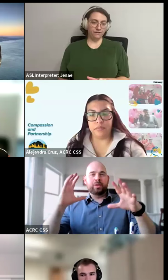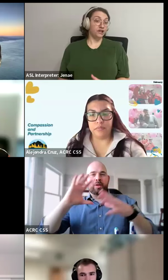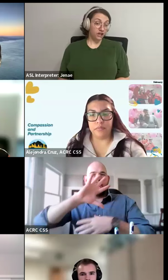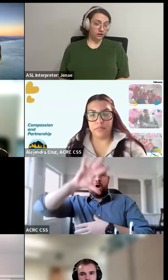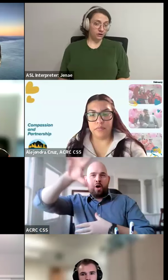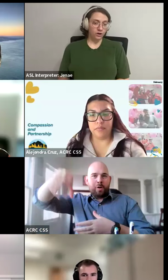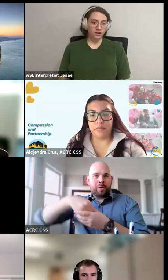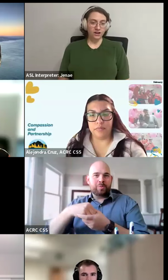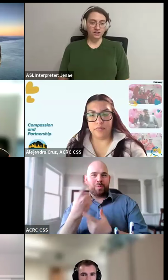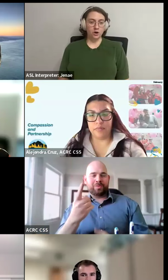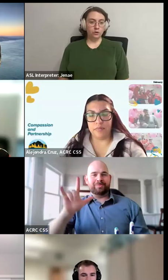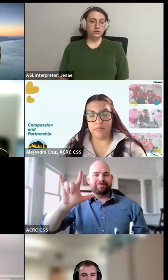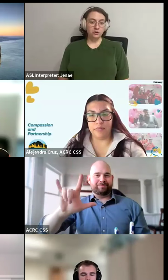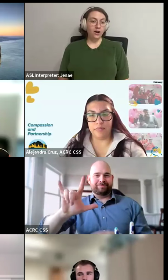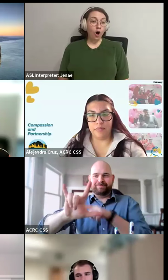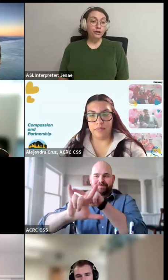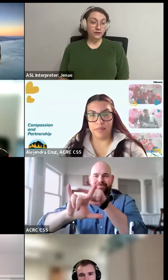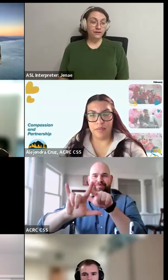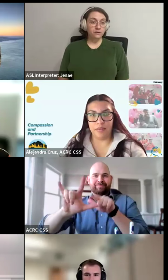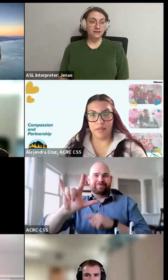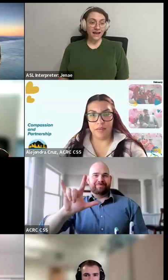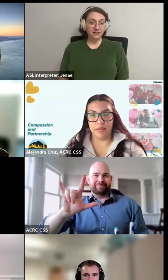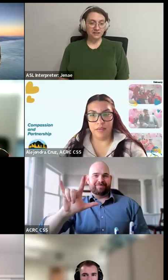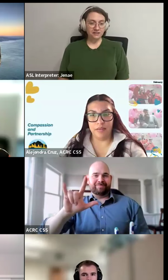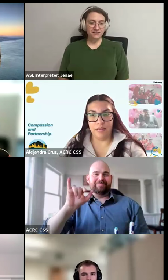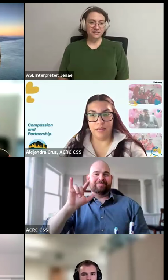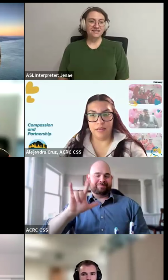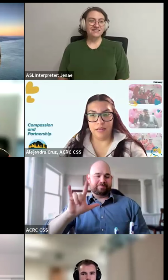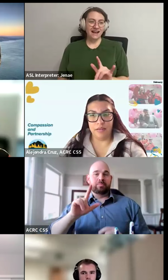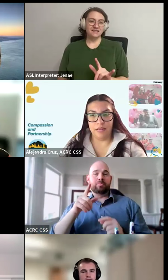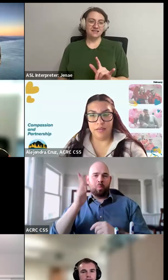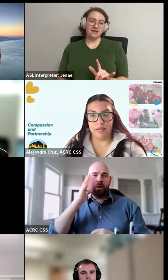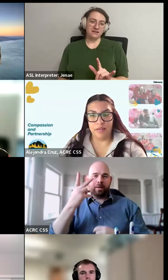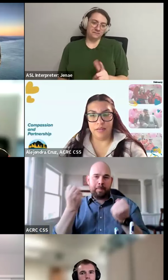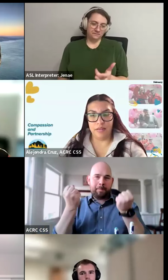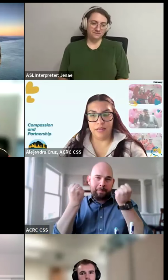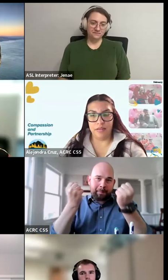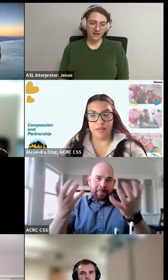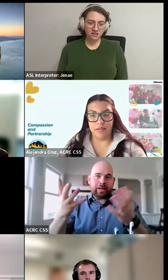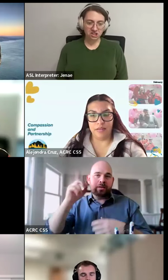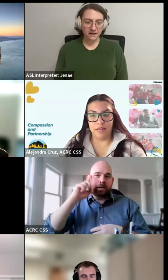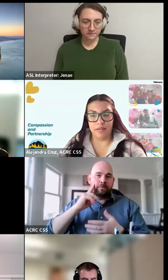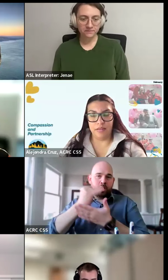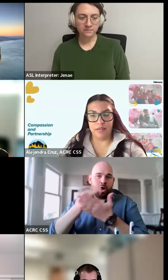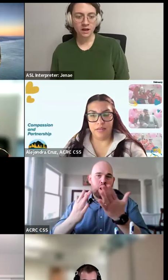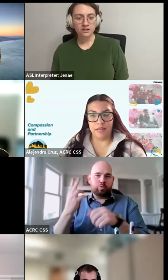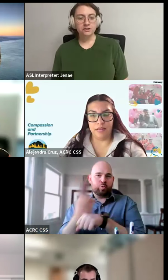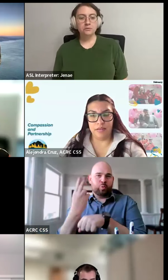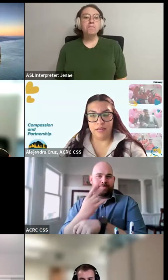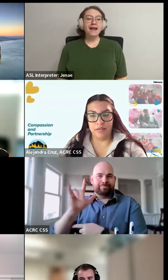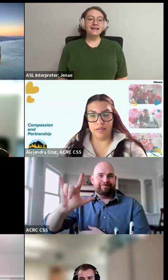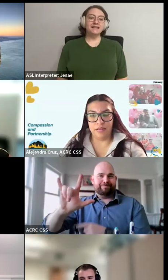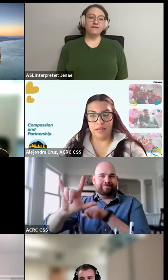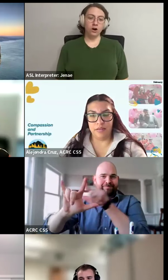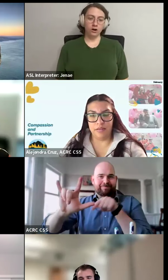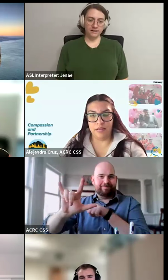Y for you. So doing all three of those letters, that's the hand shape. So